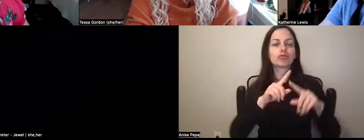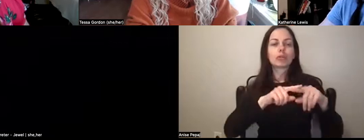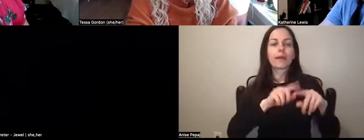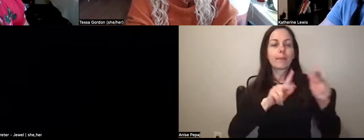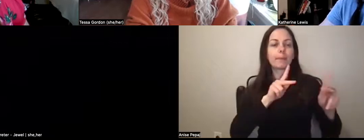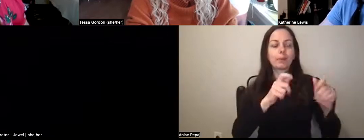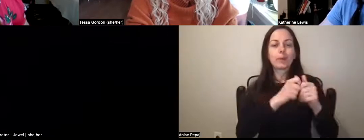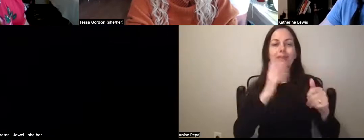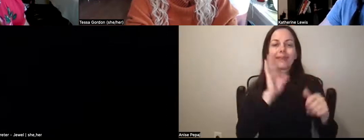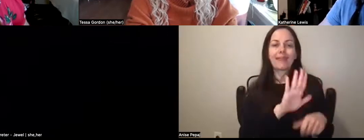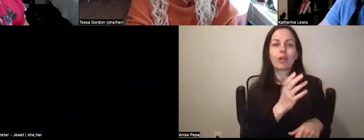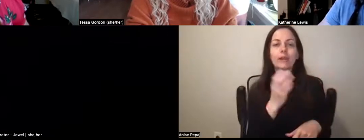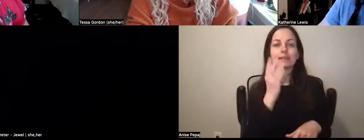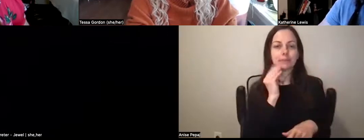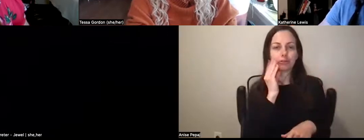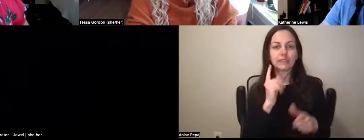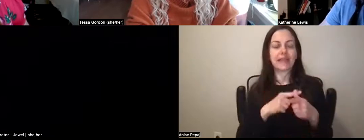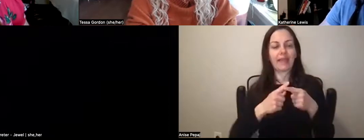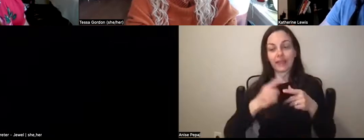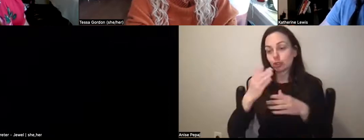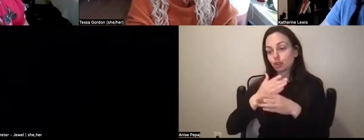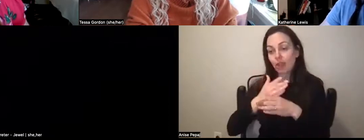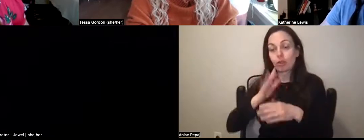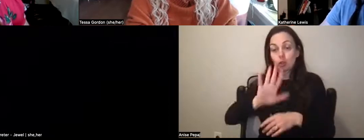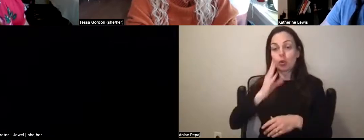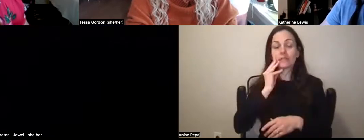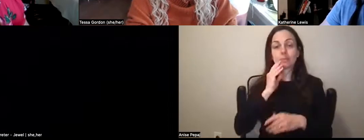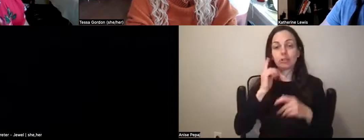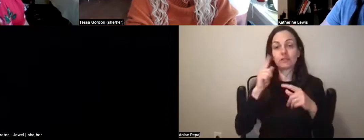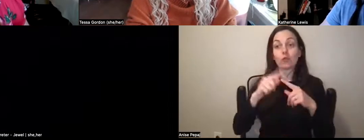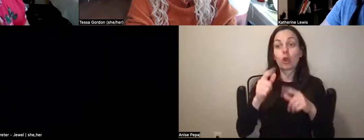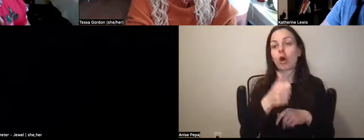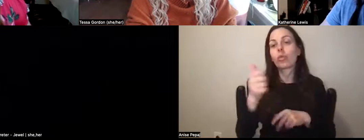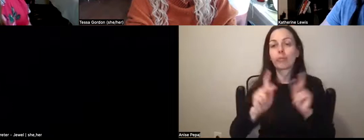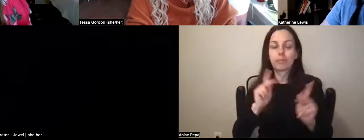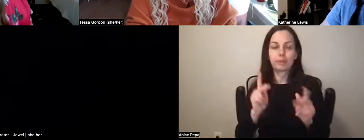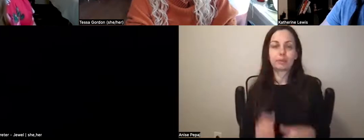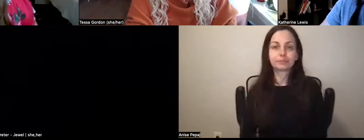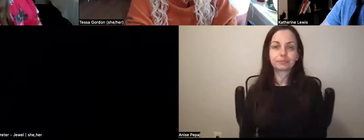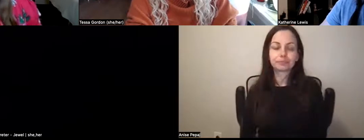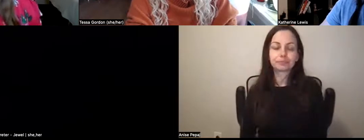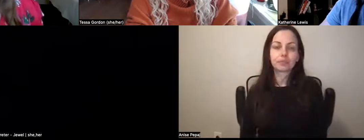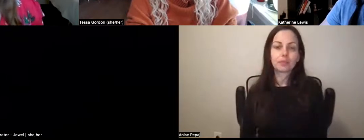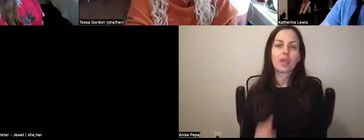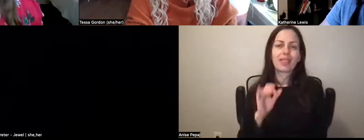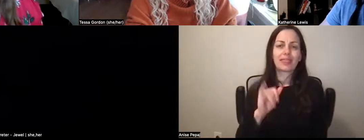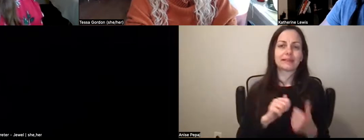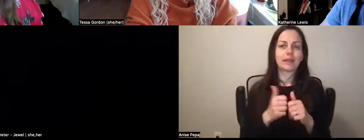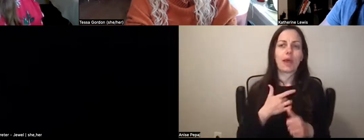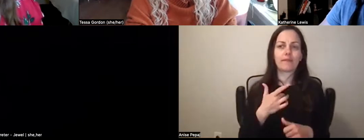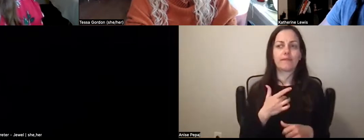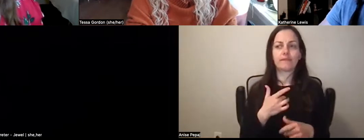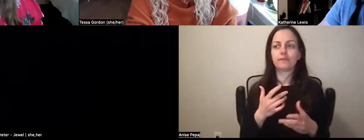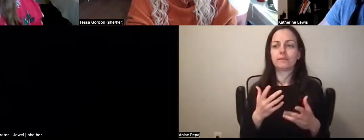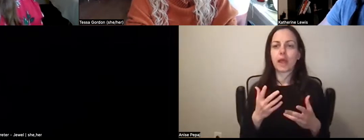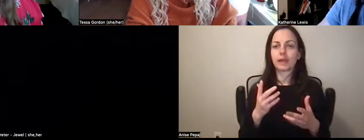you, and then sharing your experience for those behind you as well. So that's kind of how I fill myself up